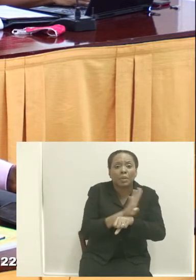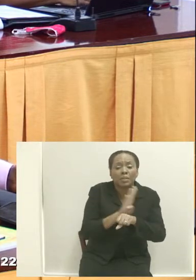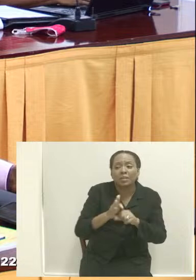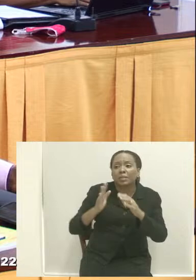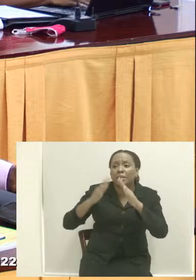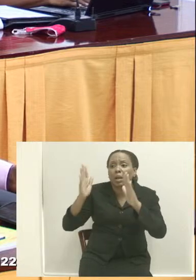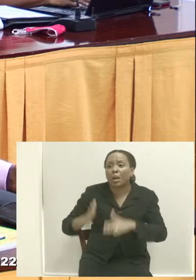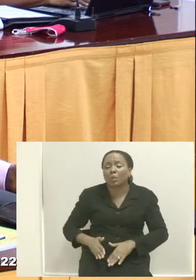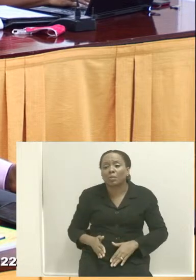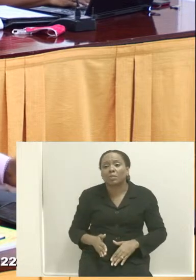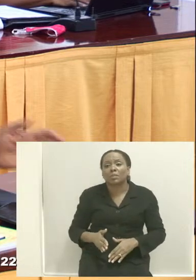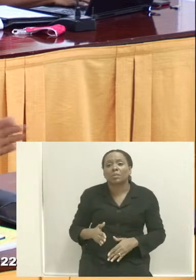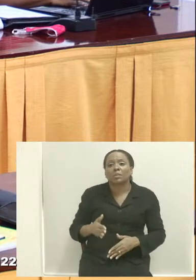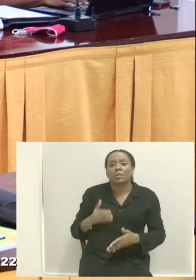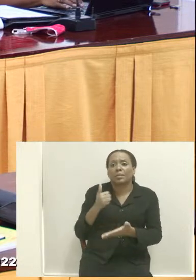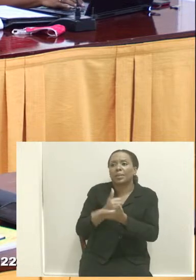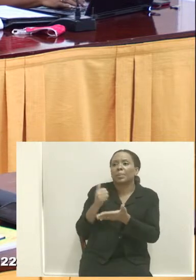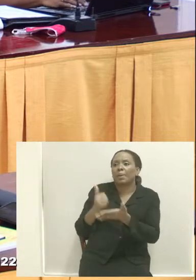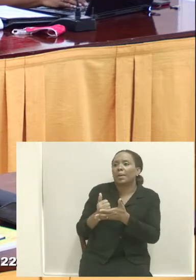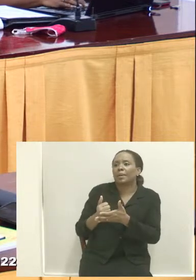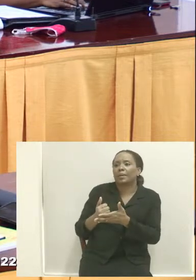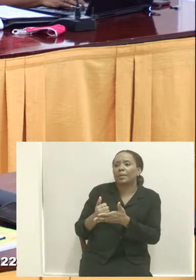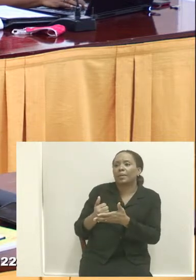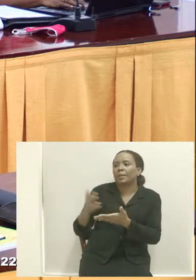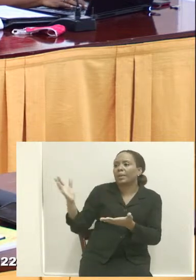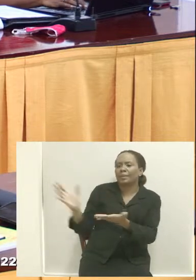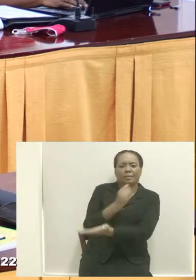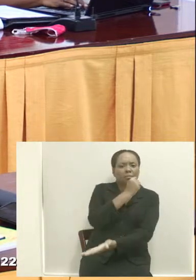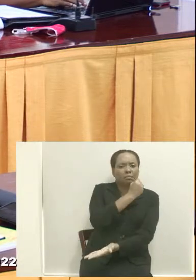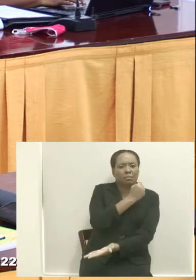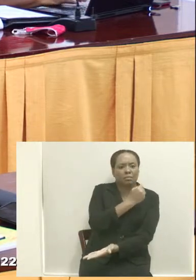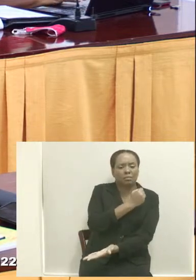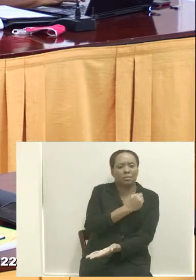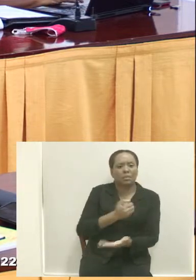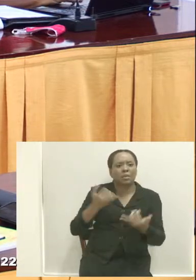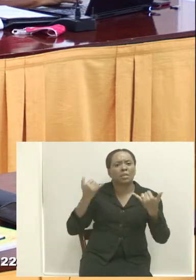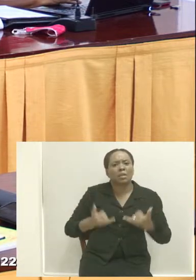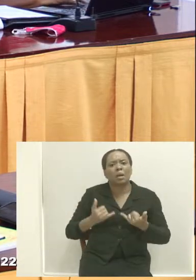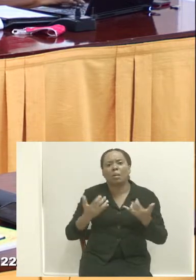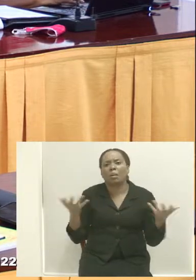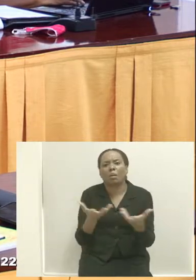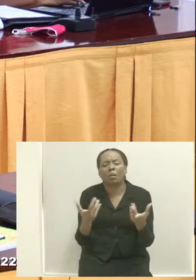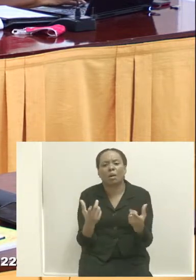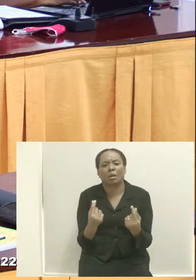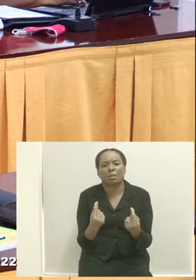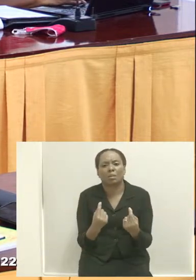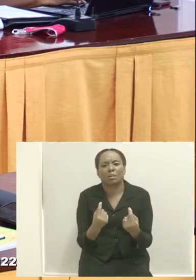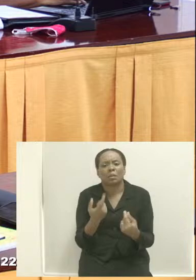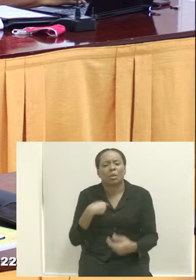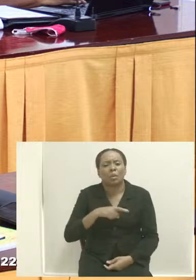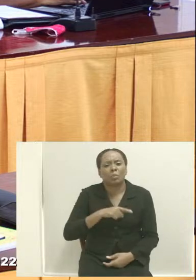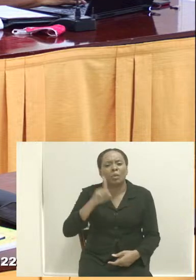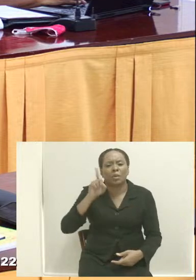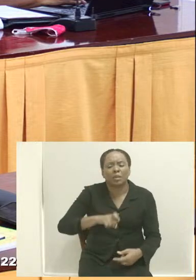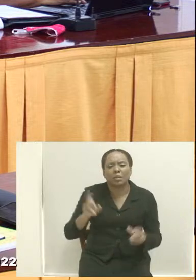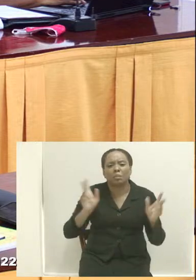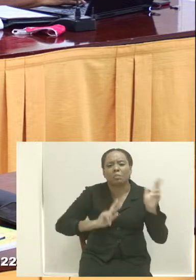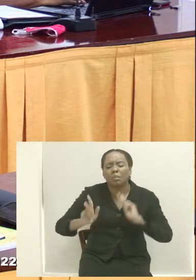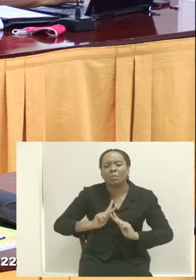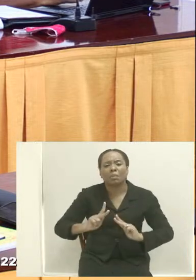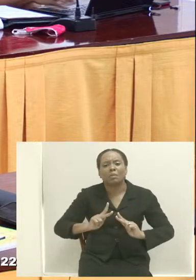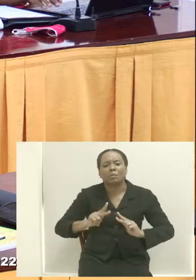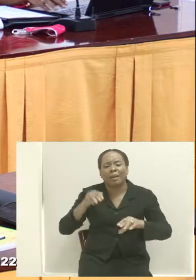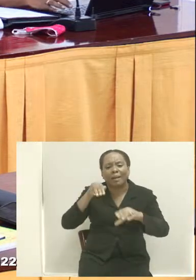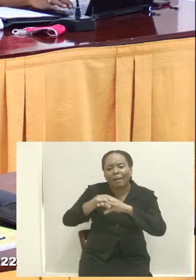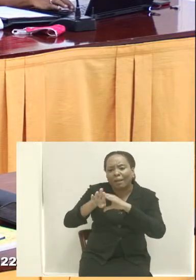way in which we must now open the corridors, the avenues of opportunity for people to be able to access credit in